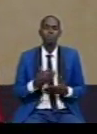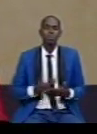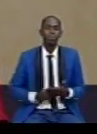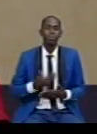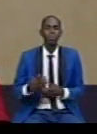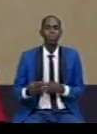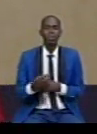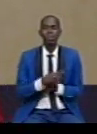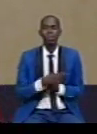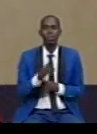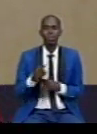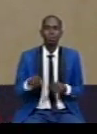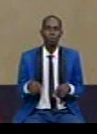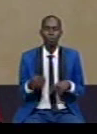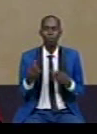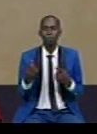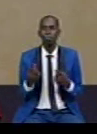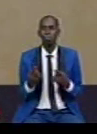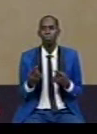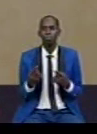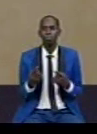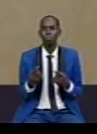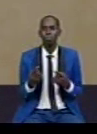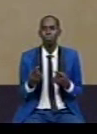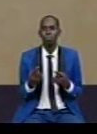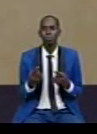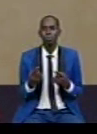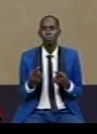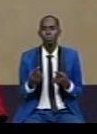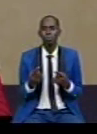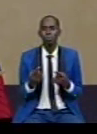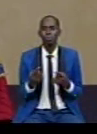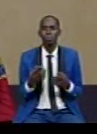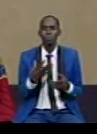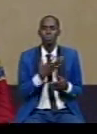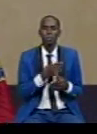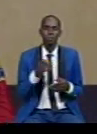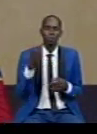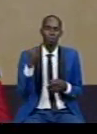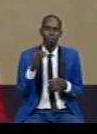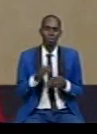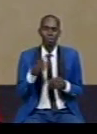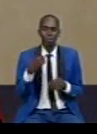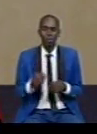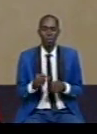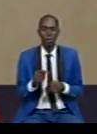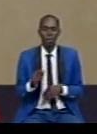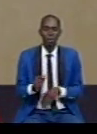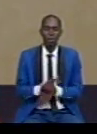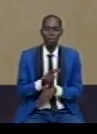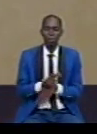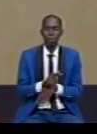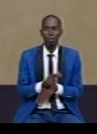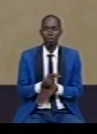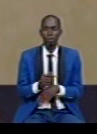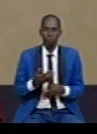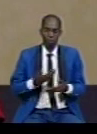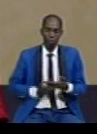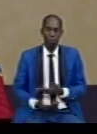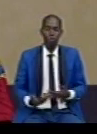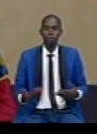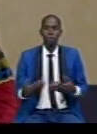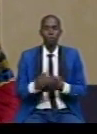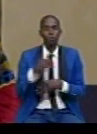I went. Praise God. I stayed in labor room for 5 days. In pains, the